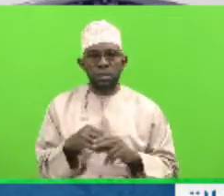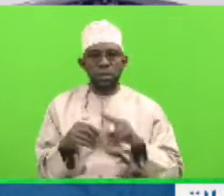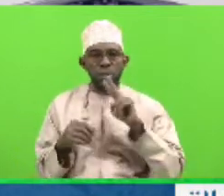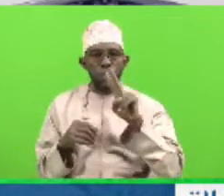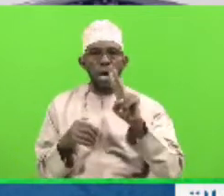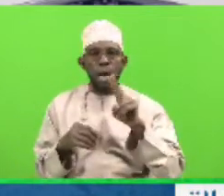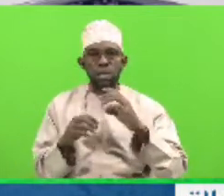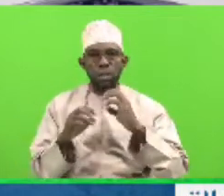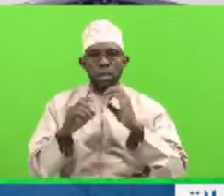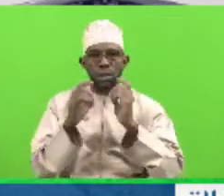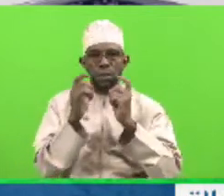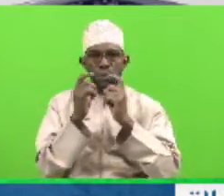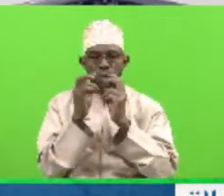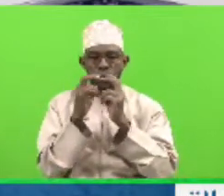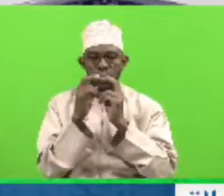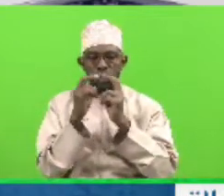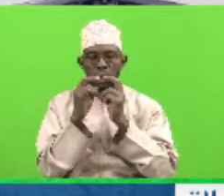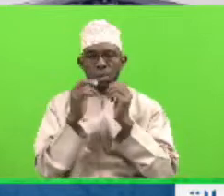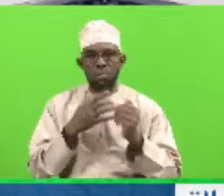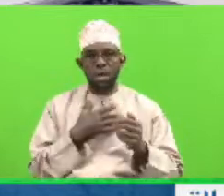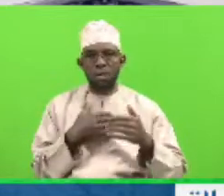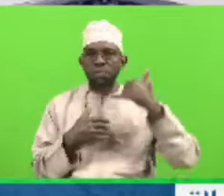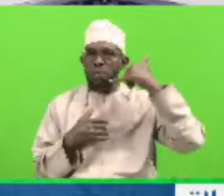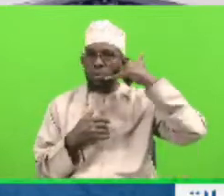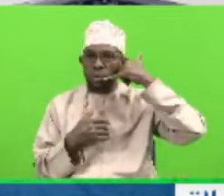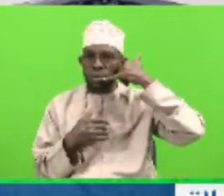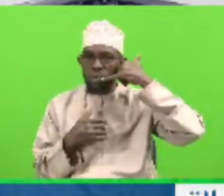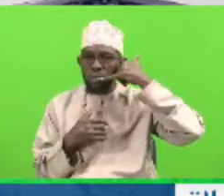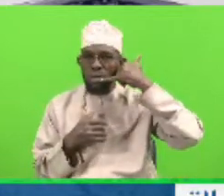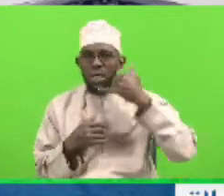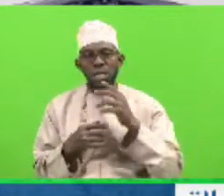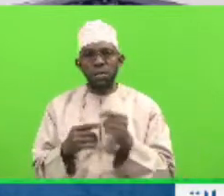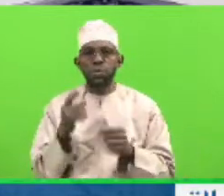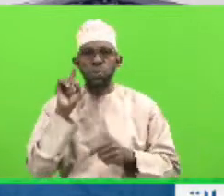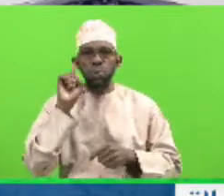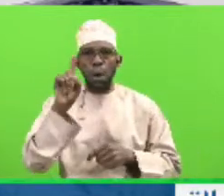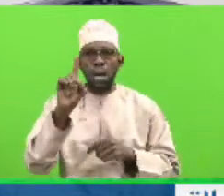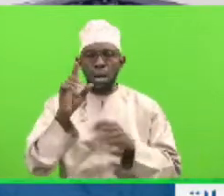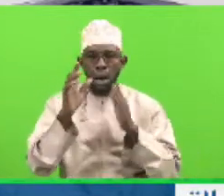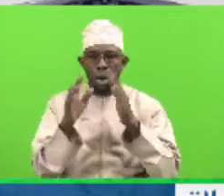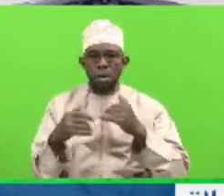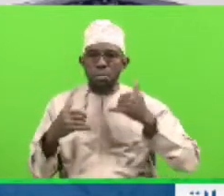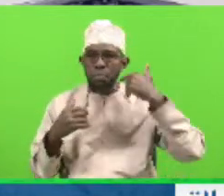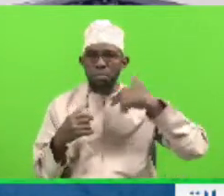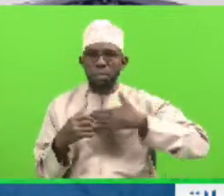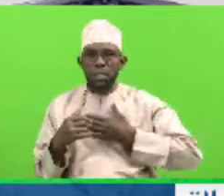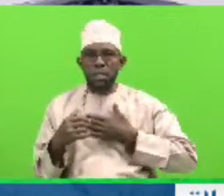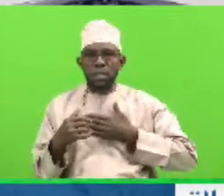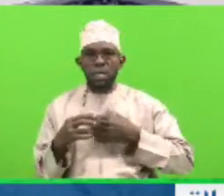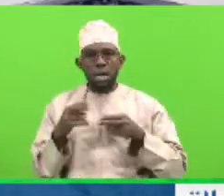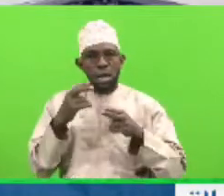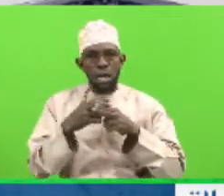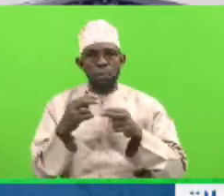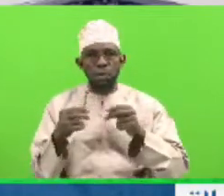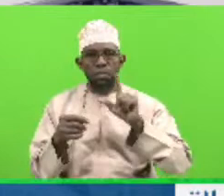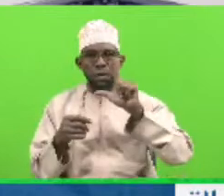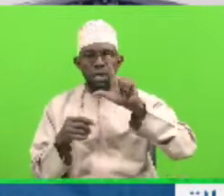3,200 contacts on my phone, and I have not a single of my contacts with the name of